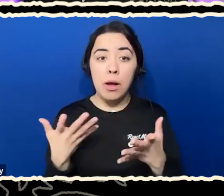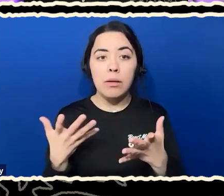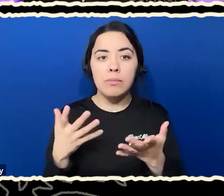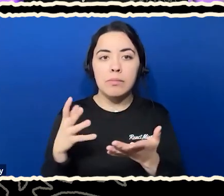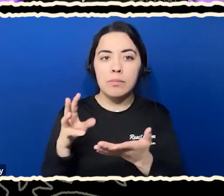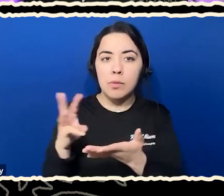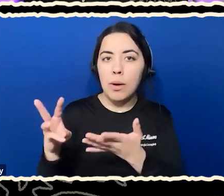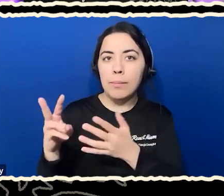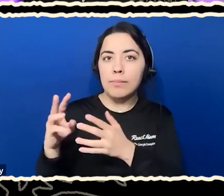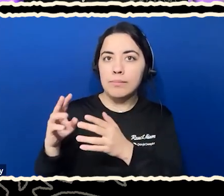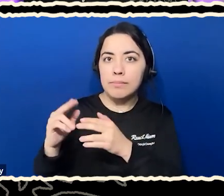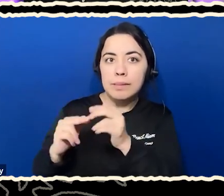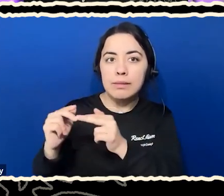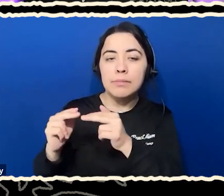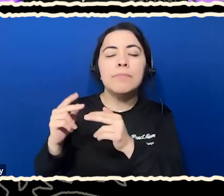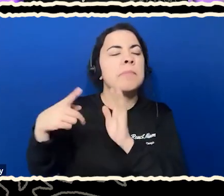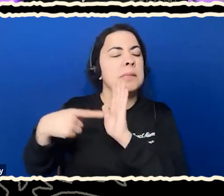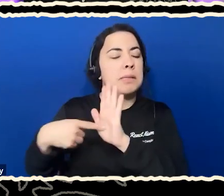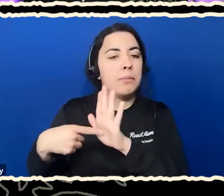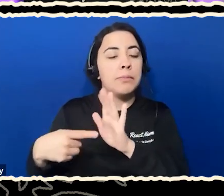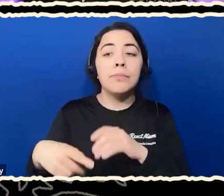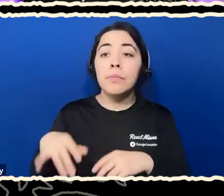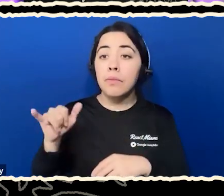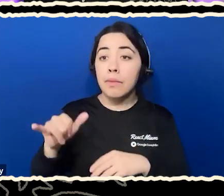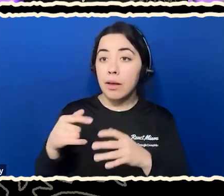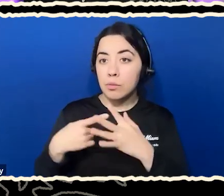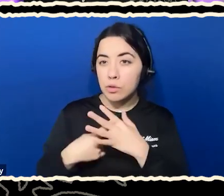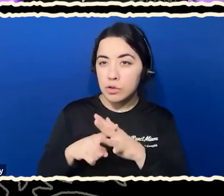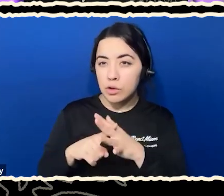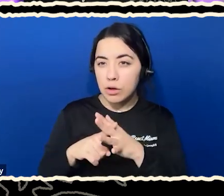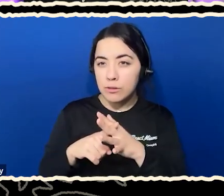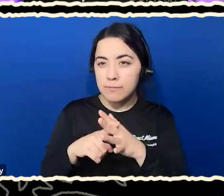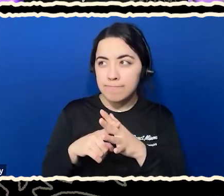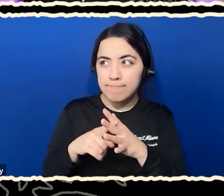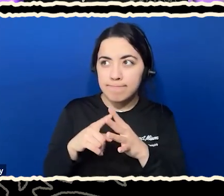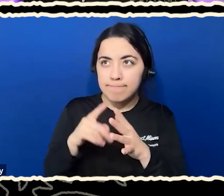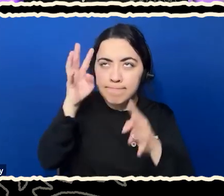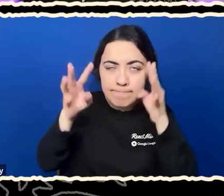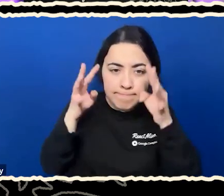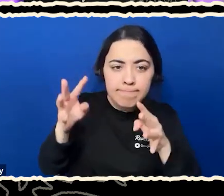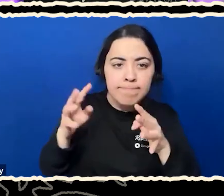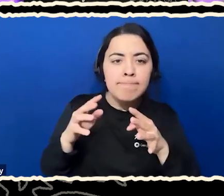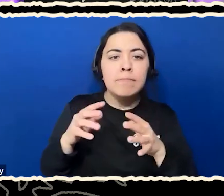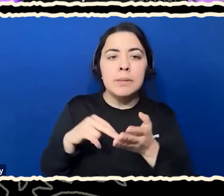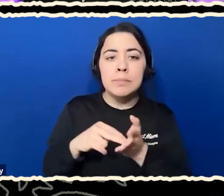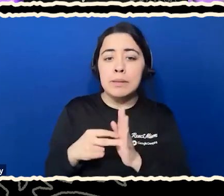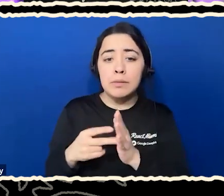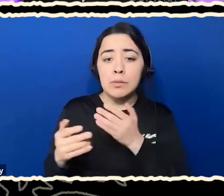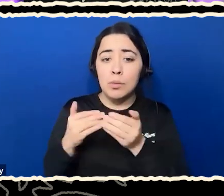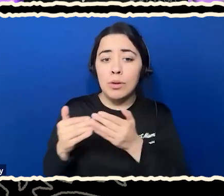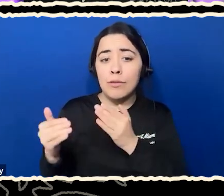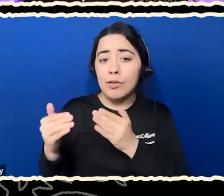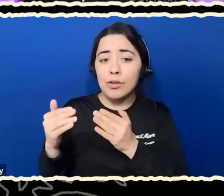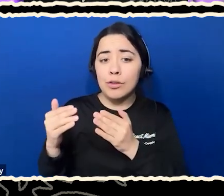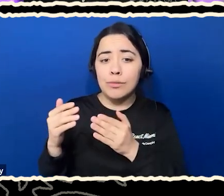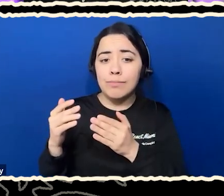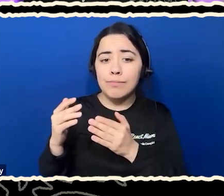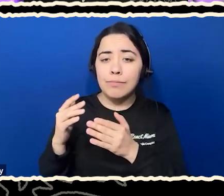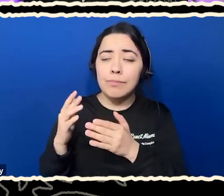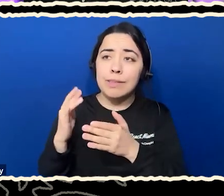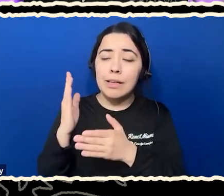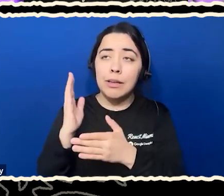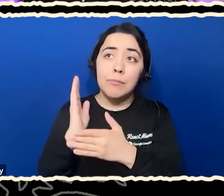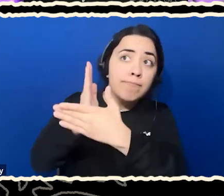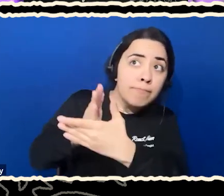For example, since we were rebuilding the transports from scratch, we could inject and intercept requests however we wanted. And that unlocked